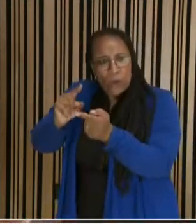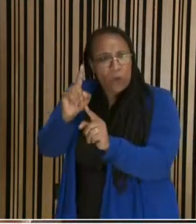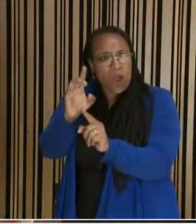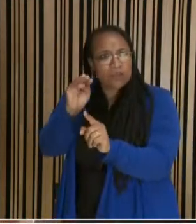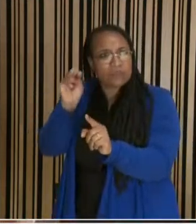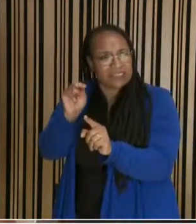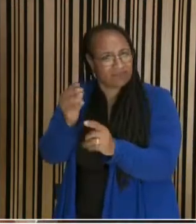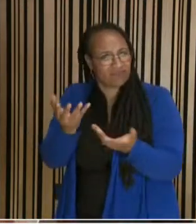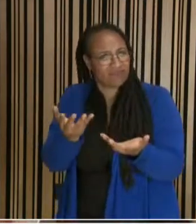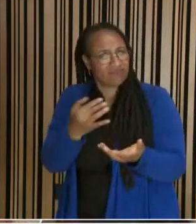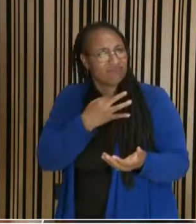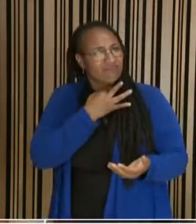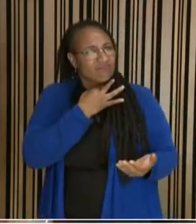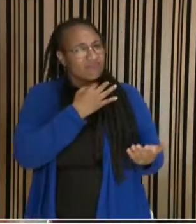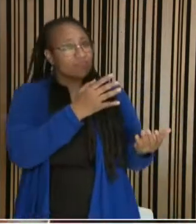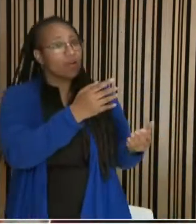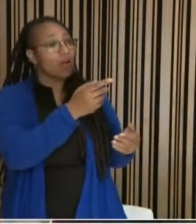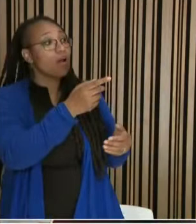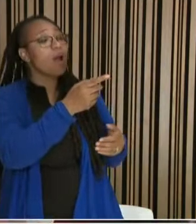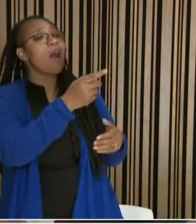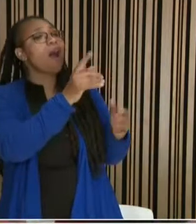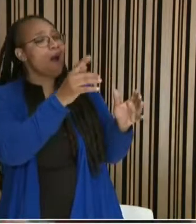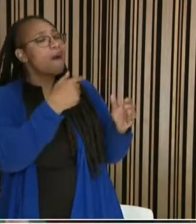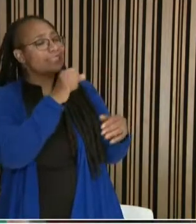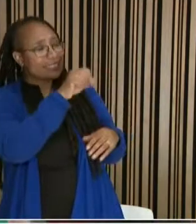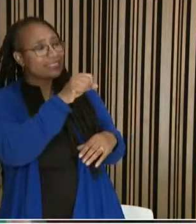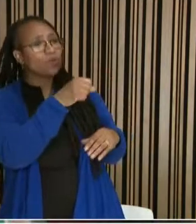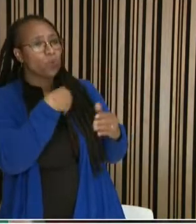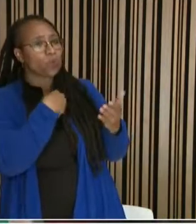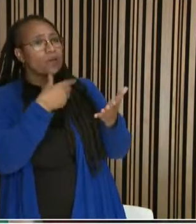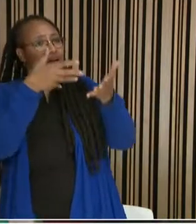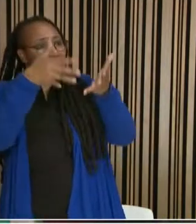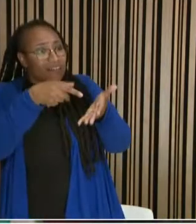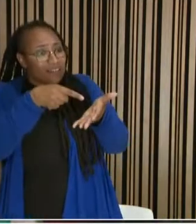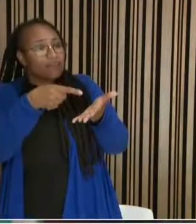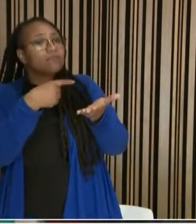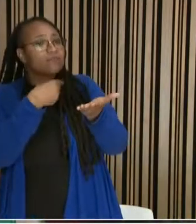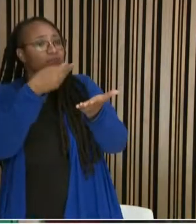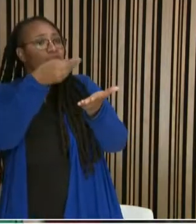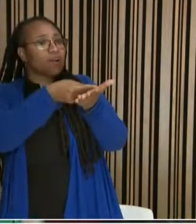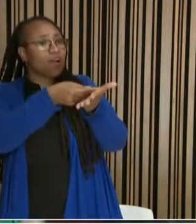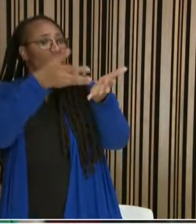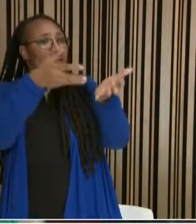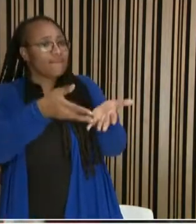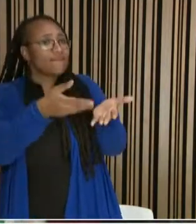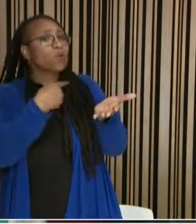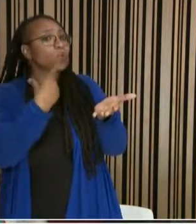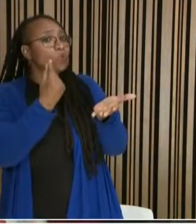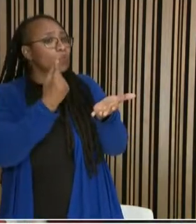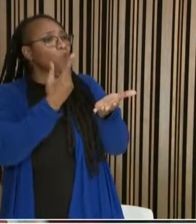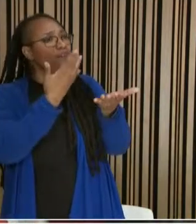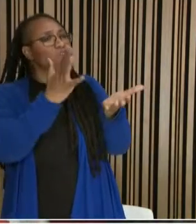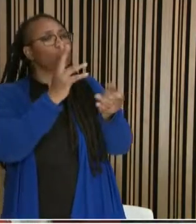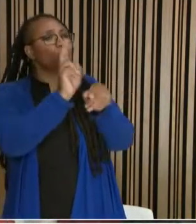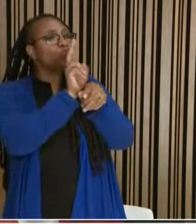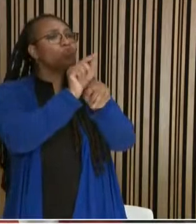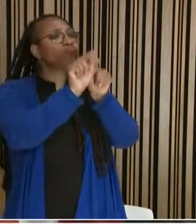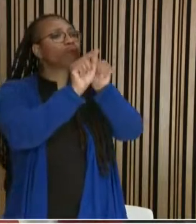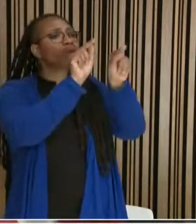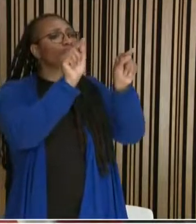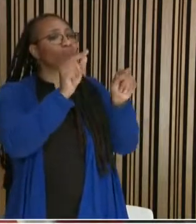utilize that surplus from FY22 to help close the gap, which is something we've done in prior years.